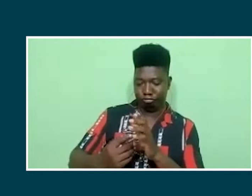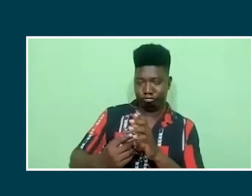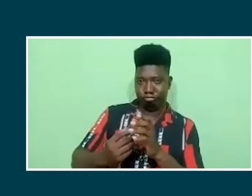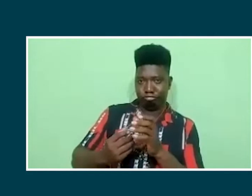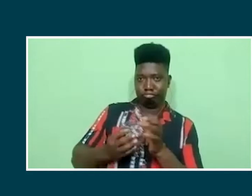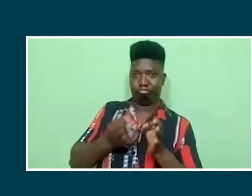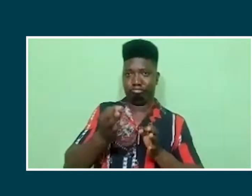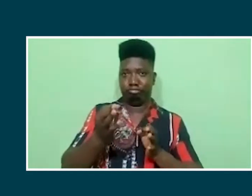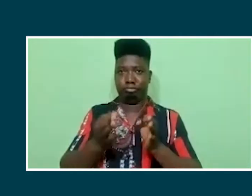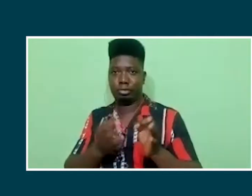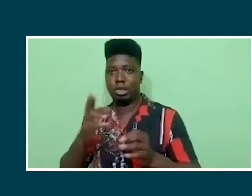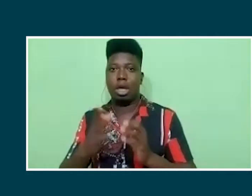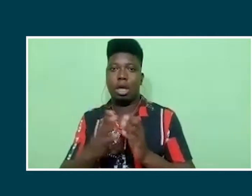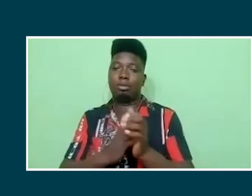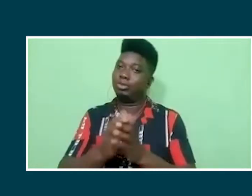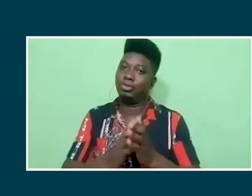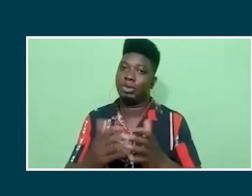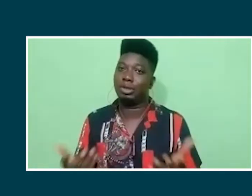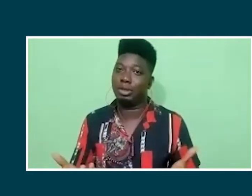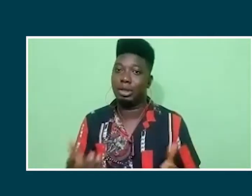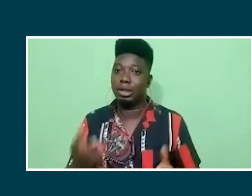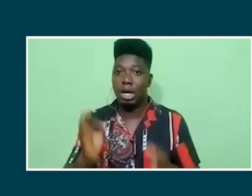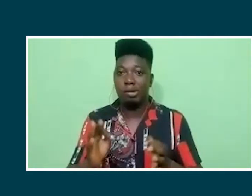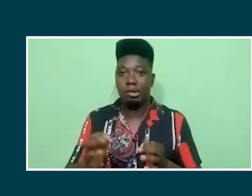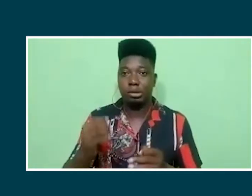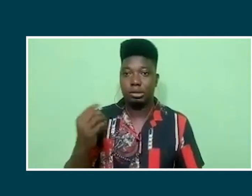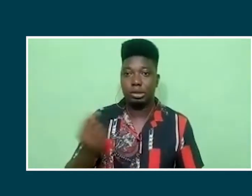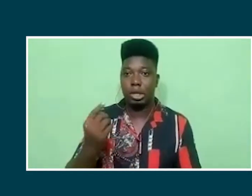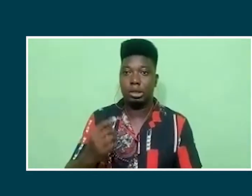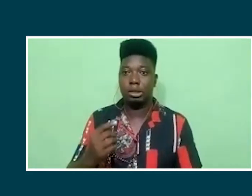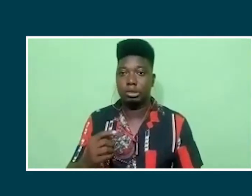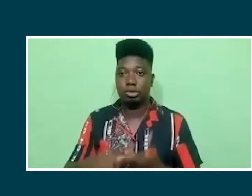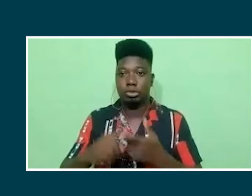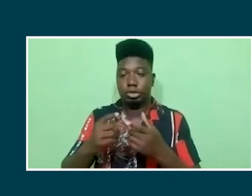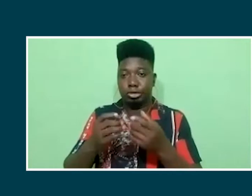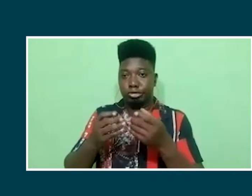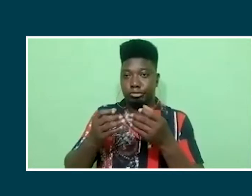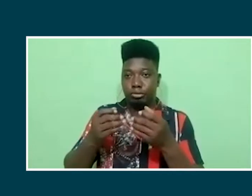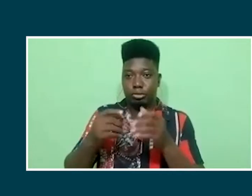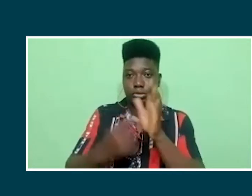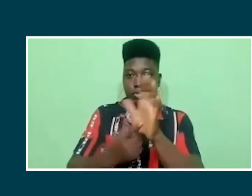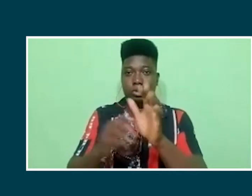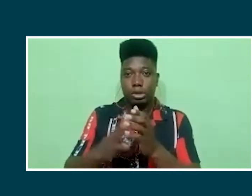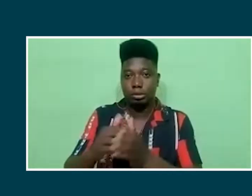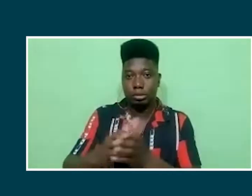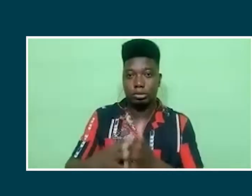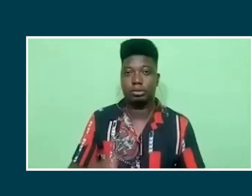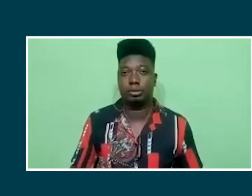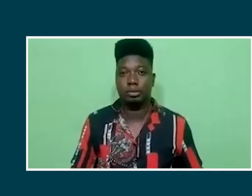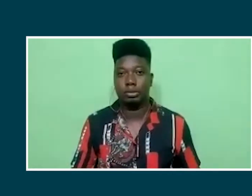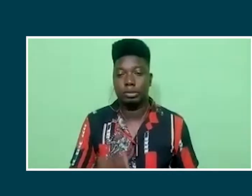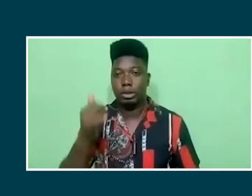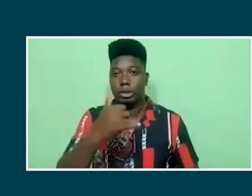we keep on preventing them to express their vulnerability and consider them to be strong, they will be harboring a lot of